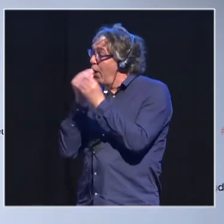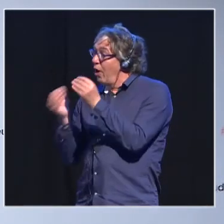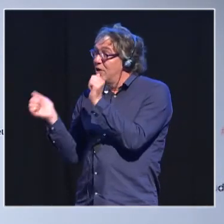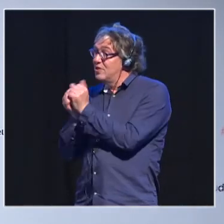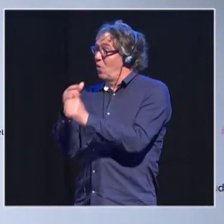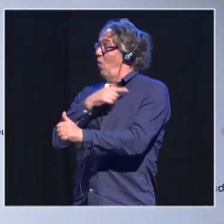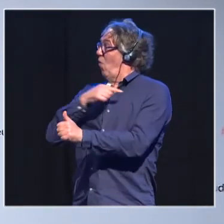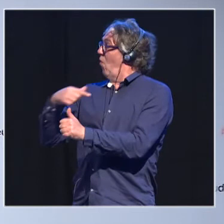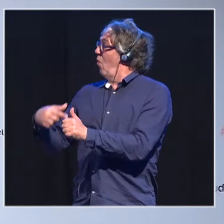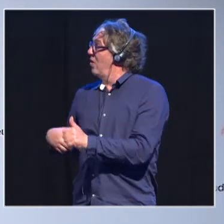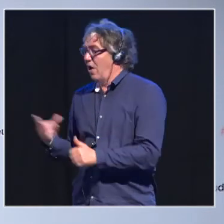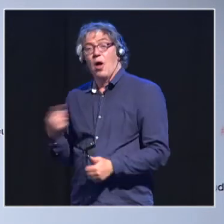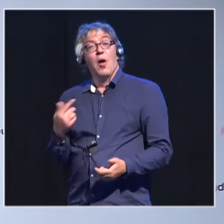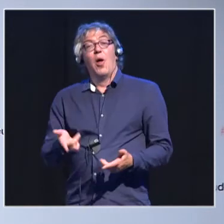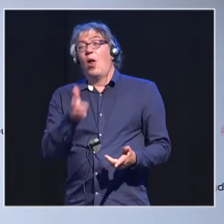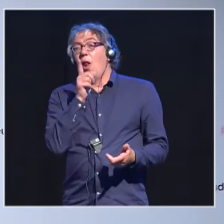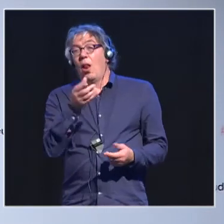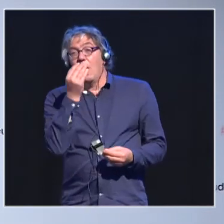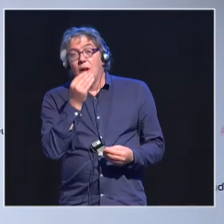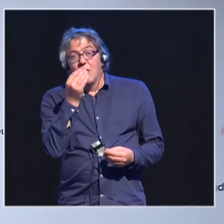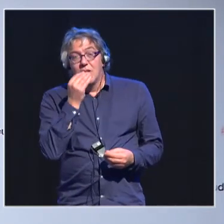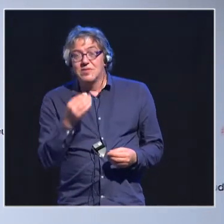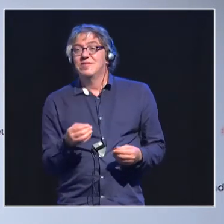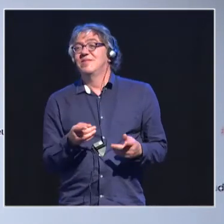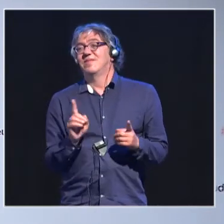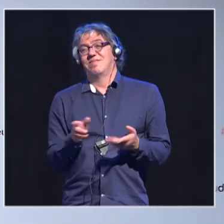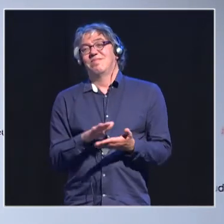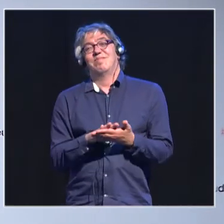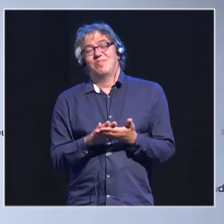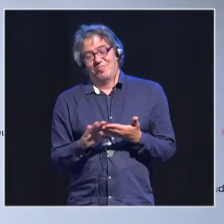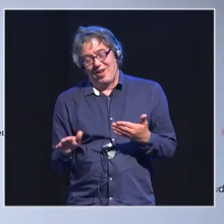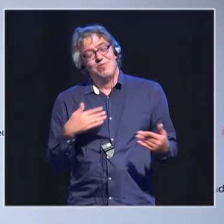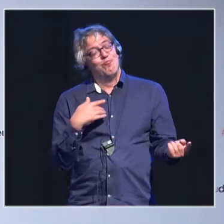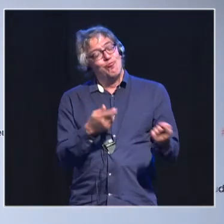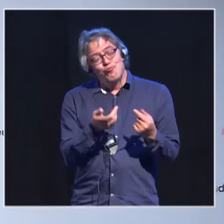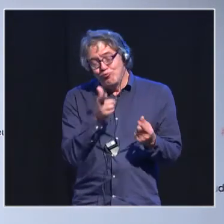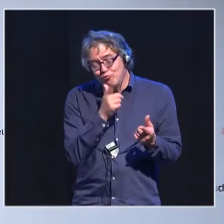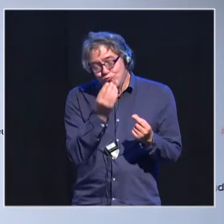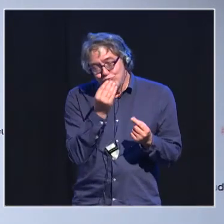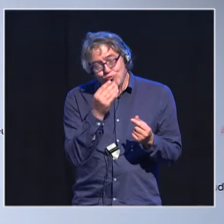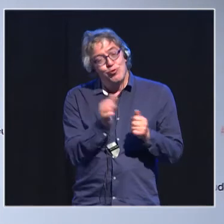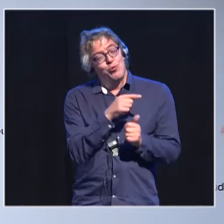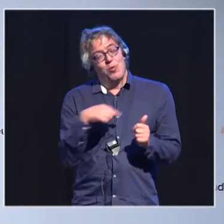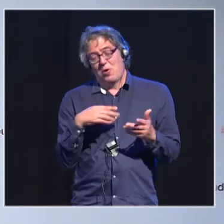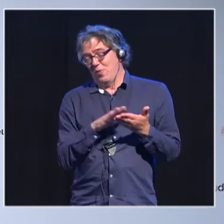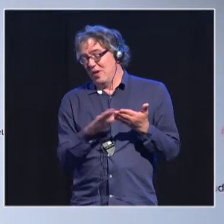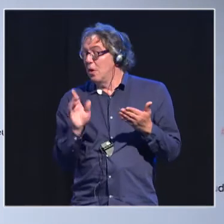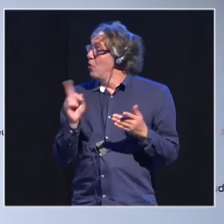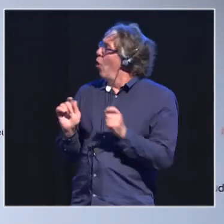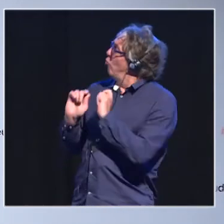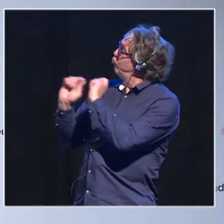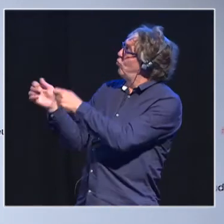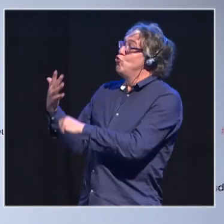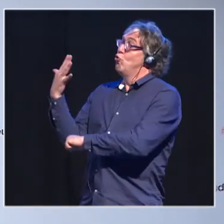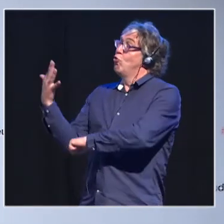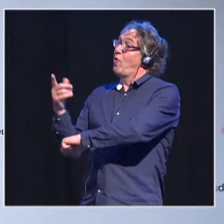Lunch with the Queen was nice, but especially with the SDG advocates, it was a good crowd. Okay, we'll come back to you for some 5 minutes of